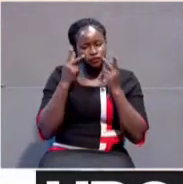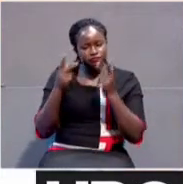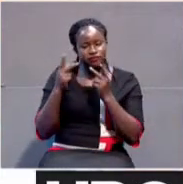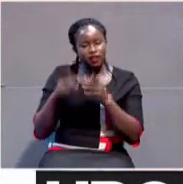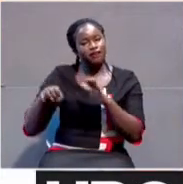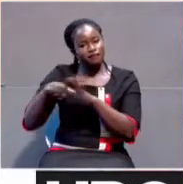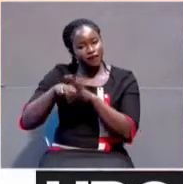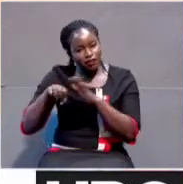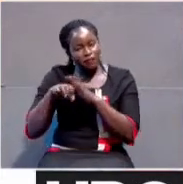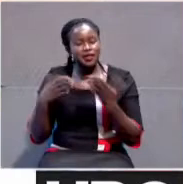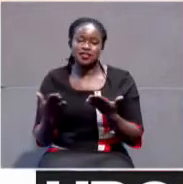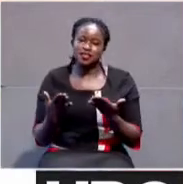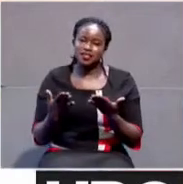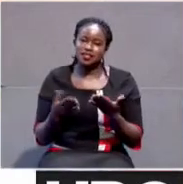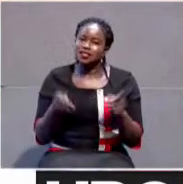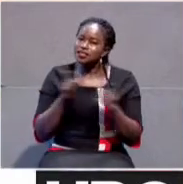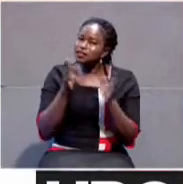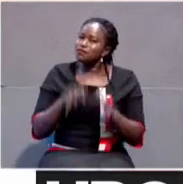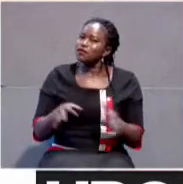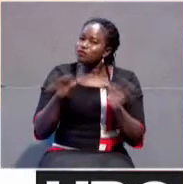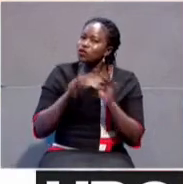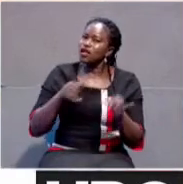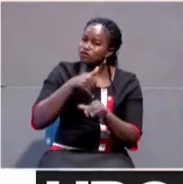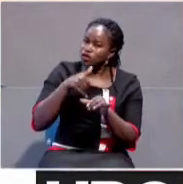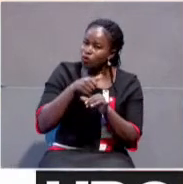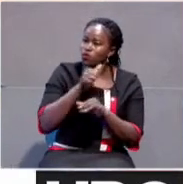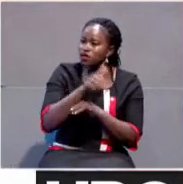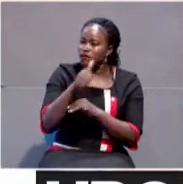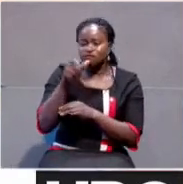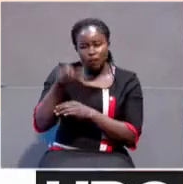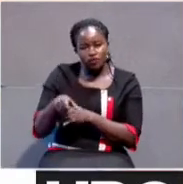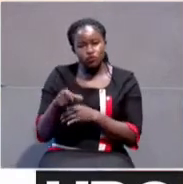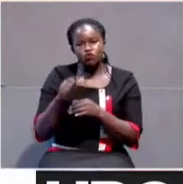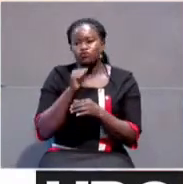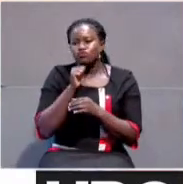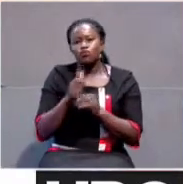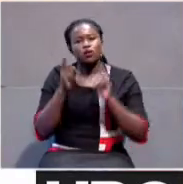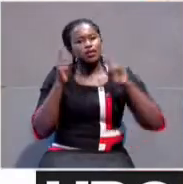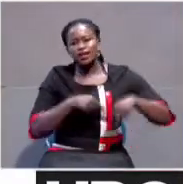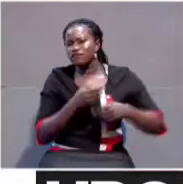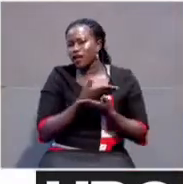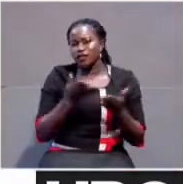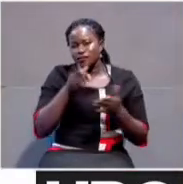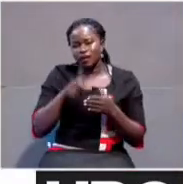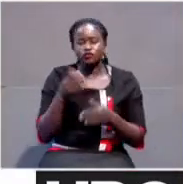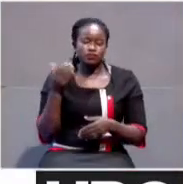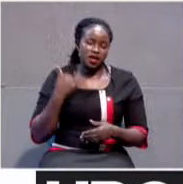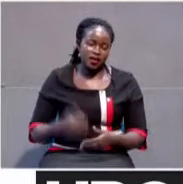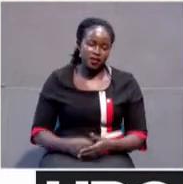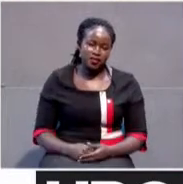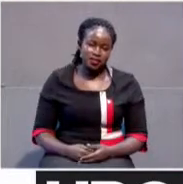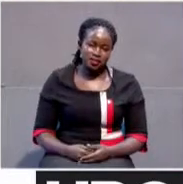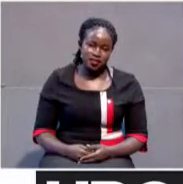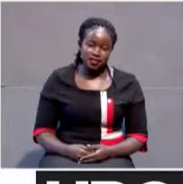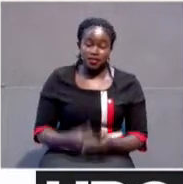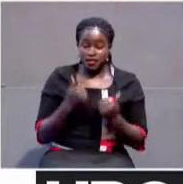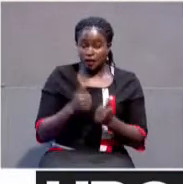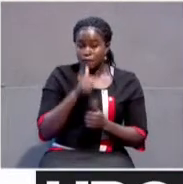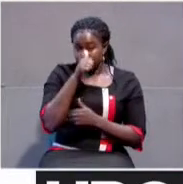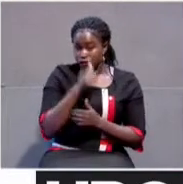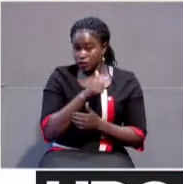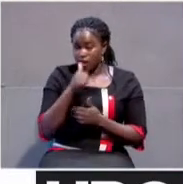environment, we must look at development, we must include everybody, let's not leave anyone behind. As engine of development, the private